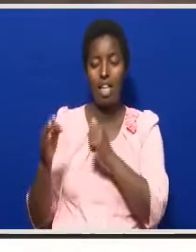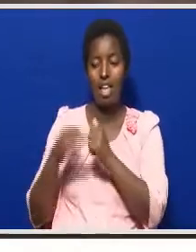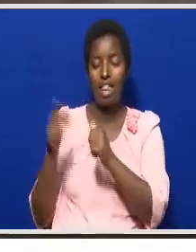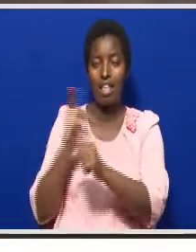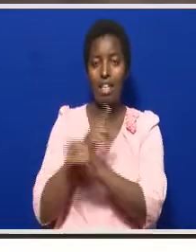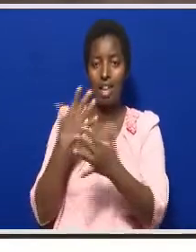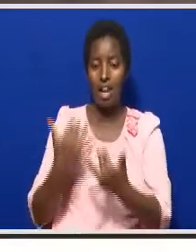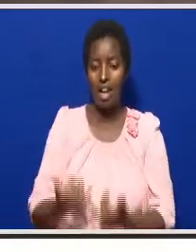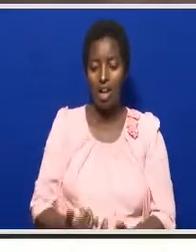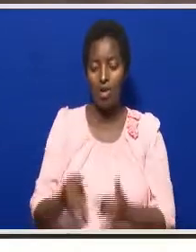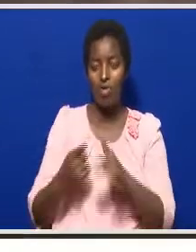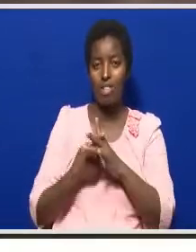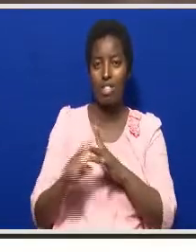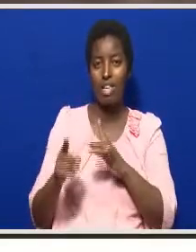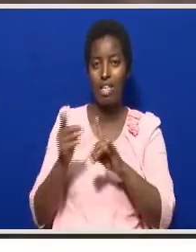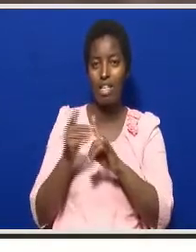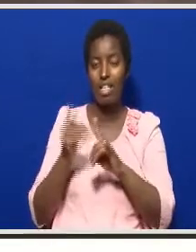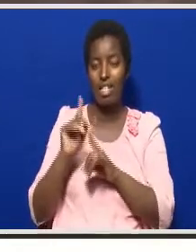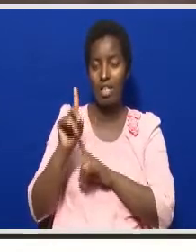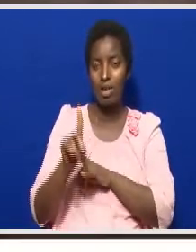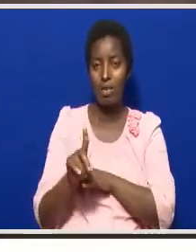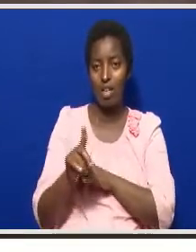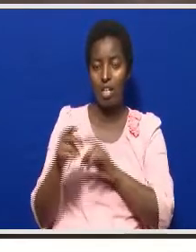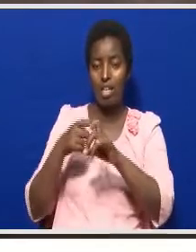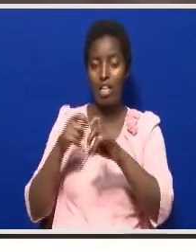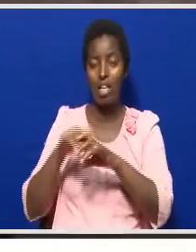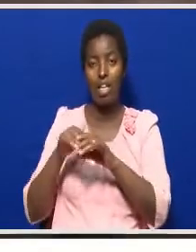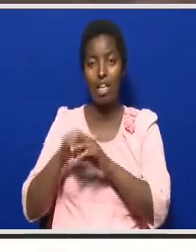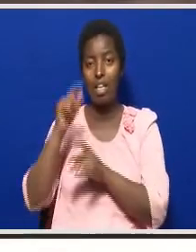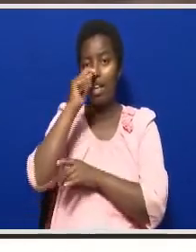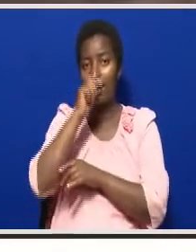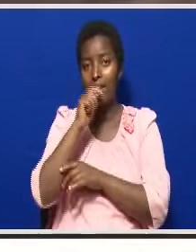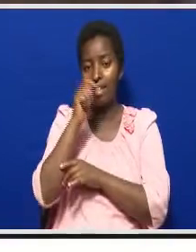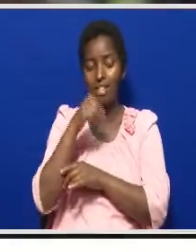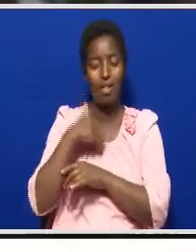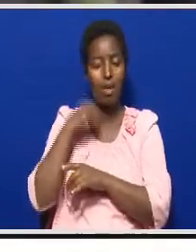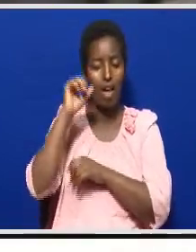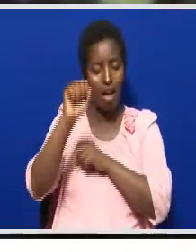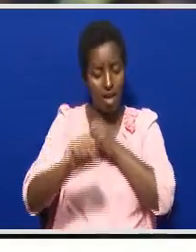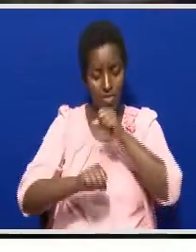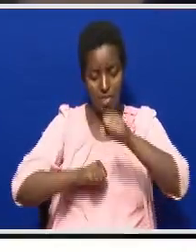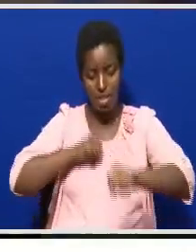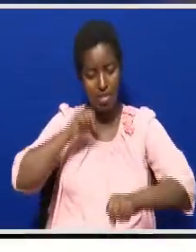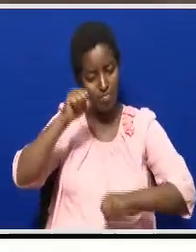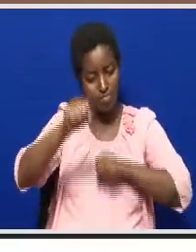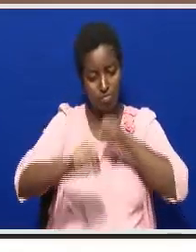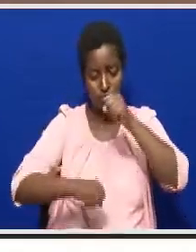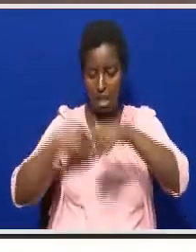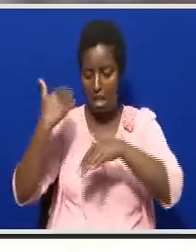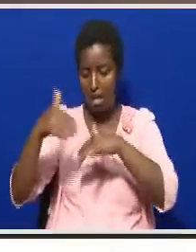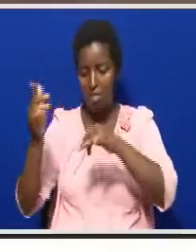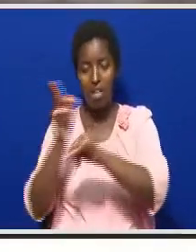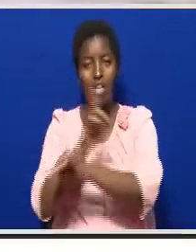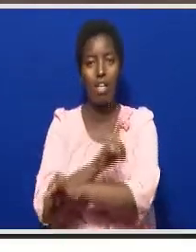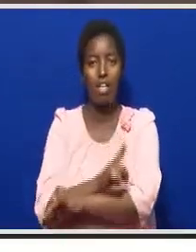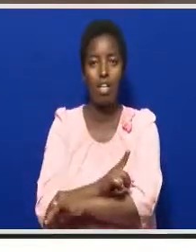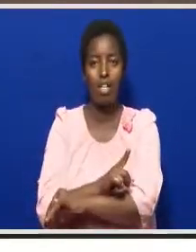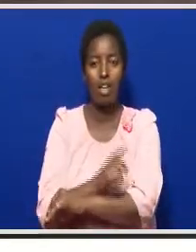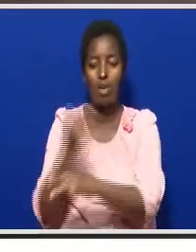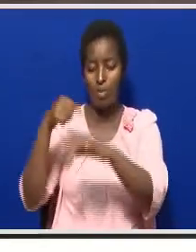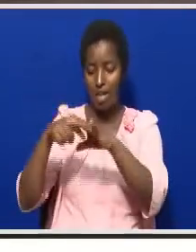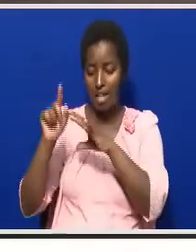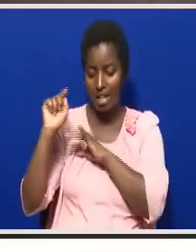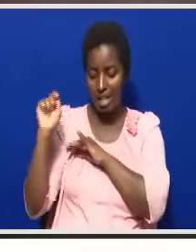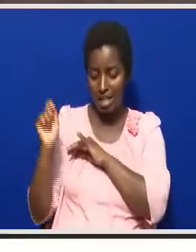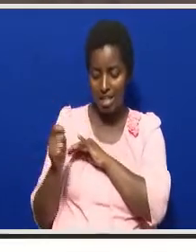We started on 1st from Dar es Salaam and we've been riding every day. We entered